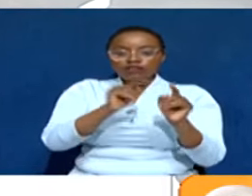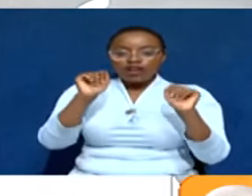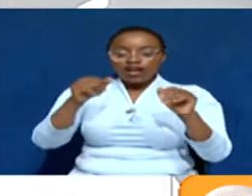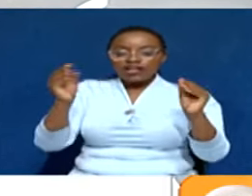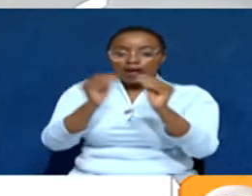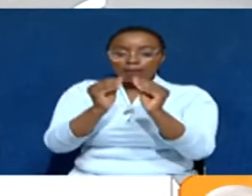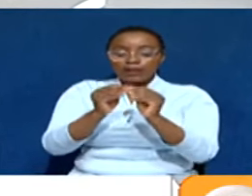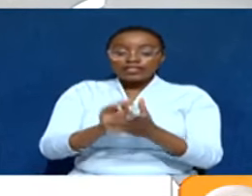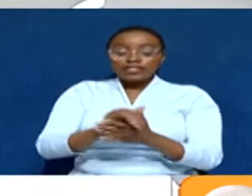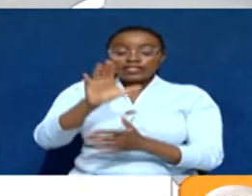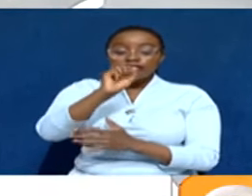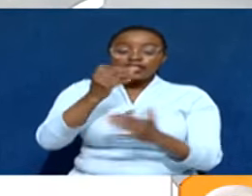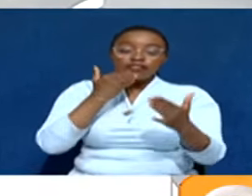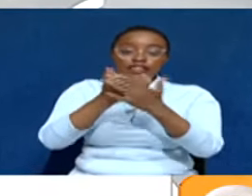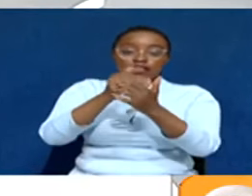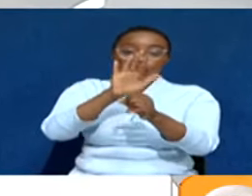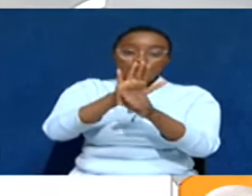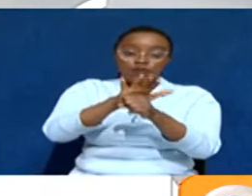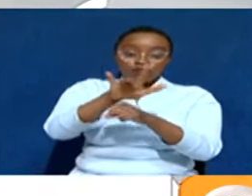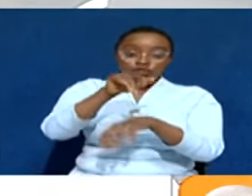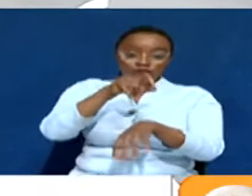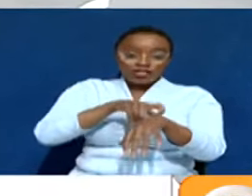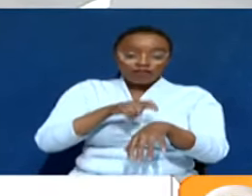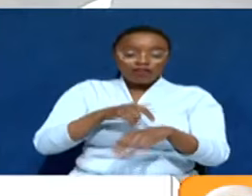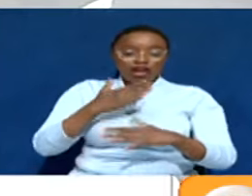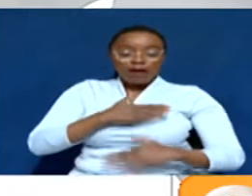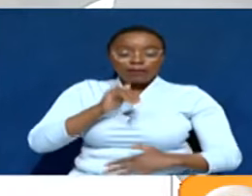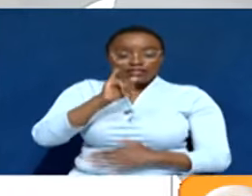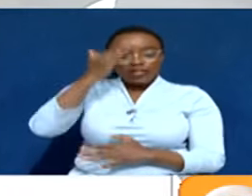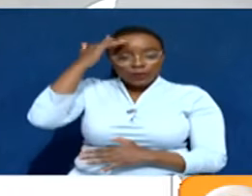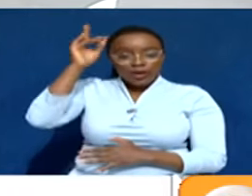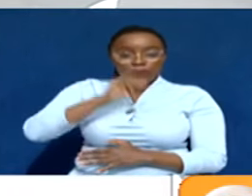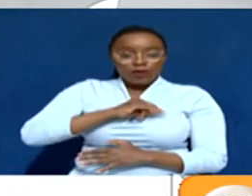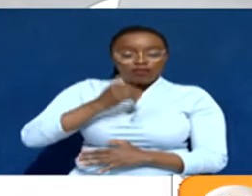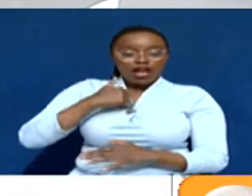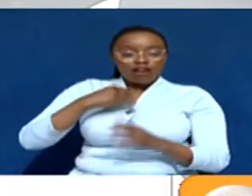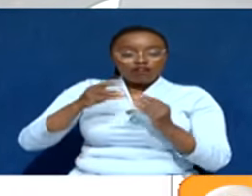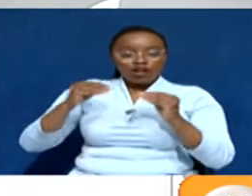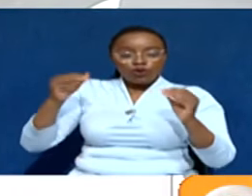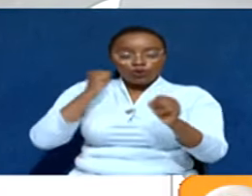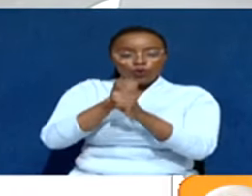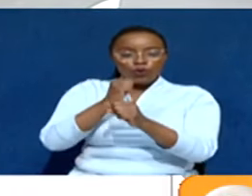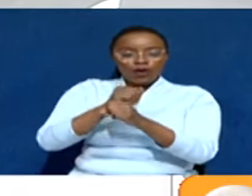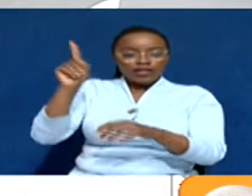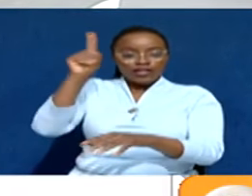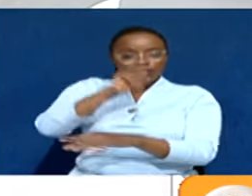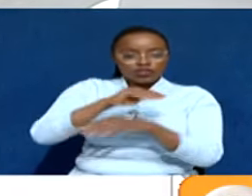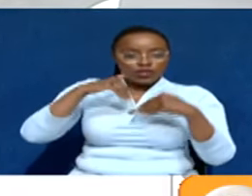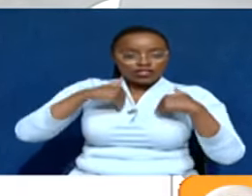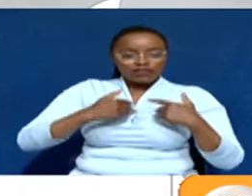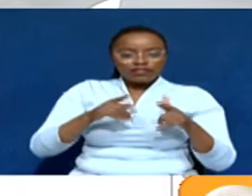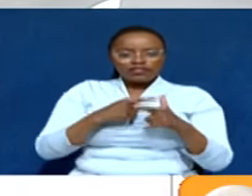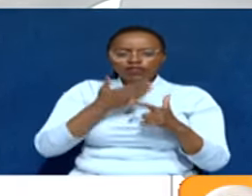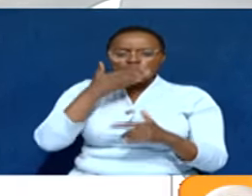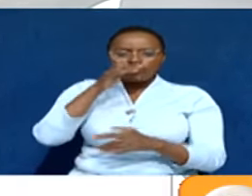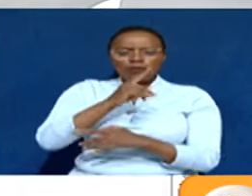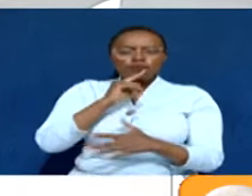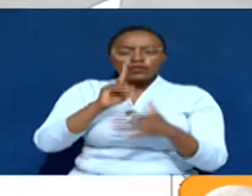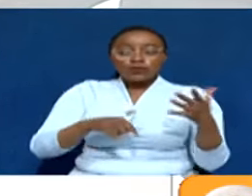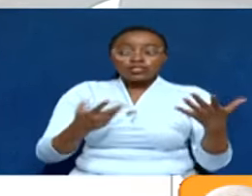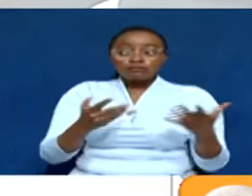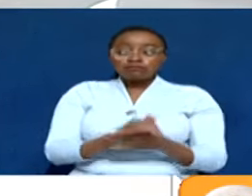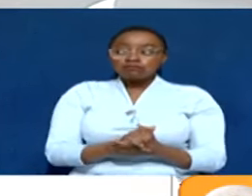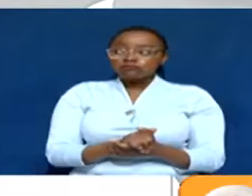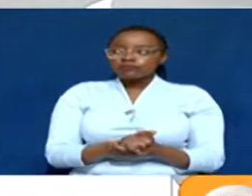meet. Okay. Want to see us? Thanks so much for your time. Really appreciate it. I know you've had a long working day. Appreciate your time. Yes. Let's get some feedback. What do you say? A